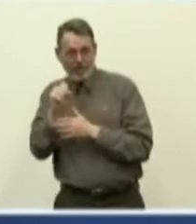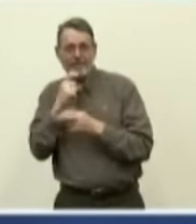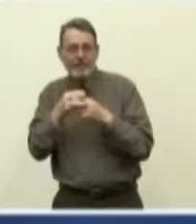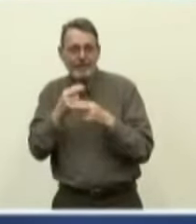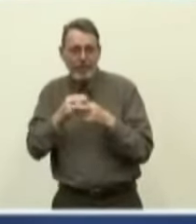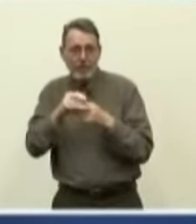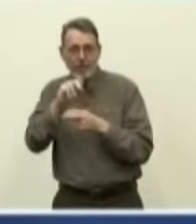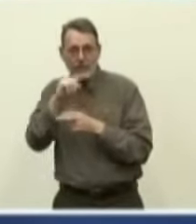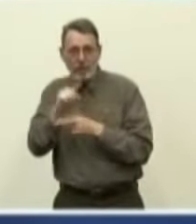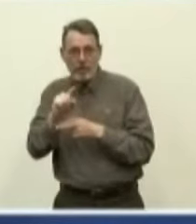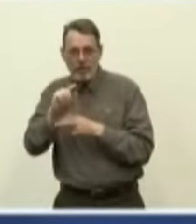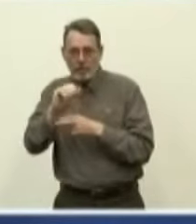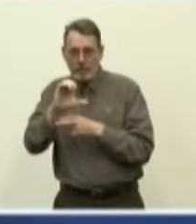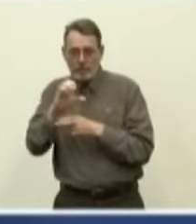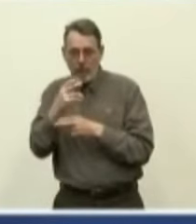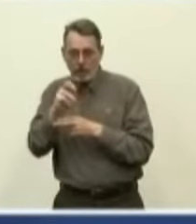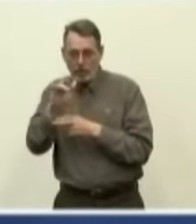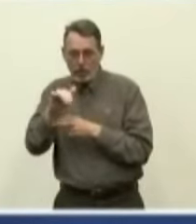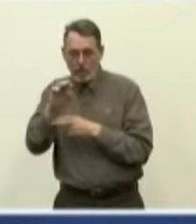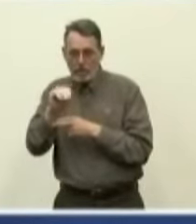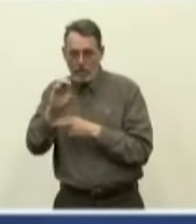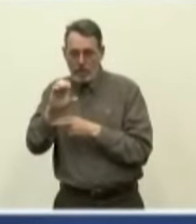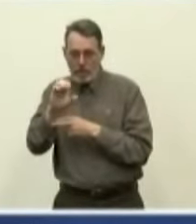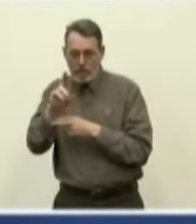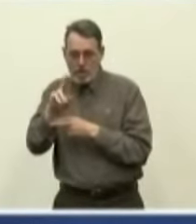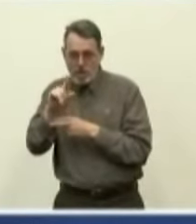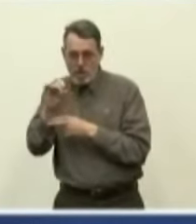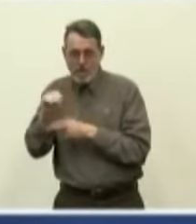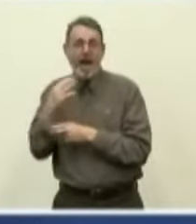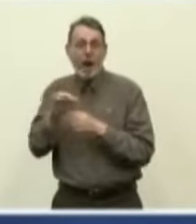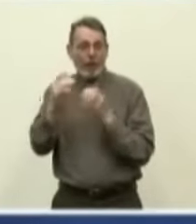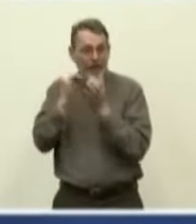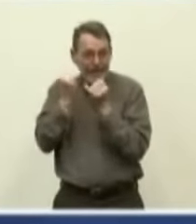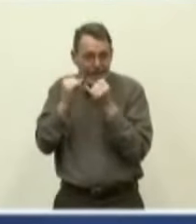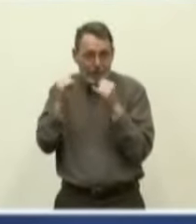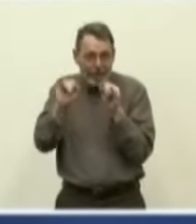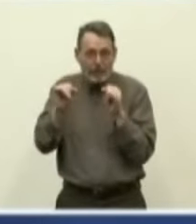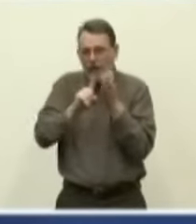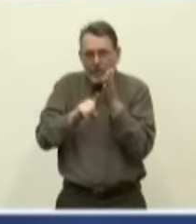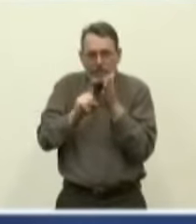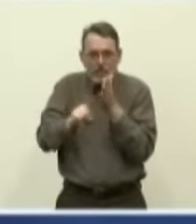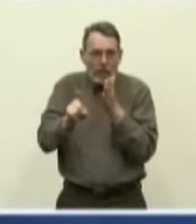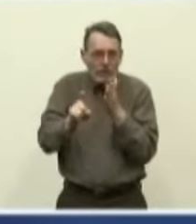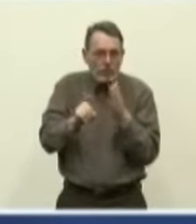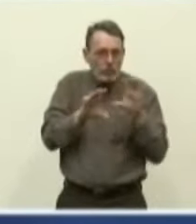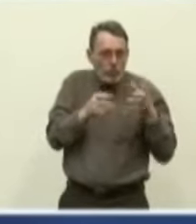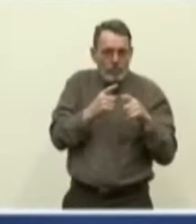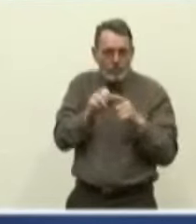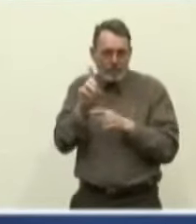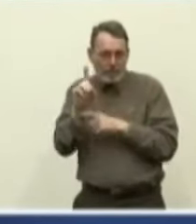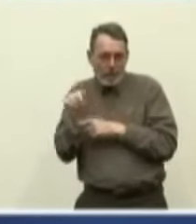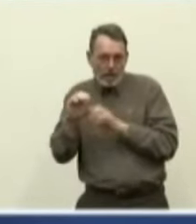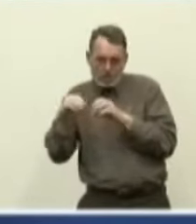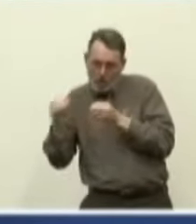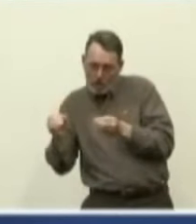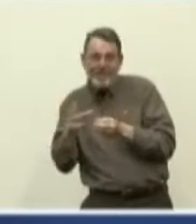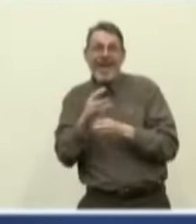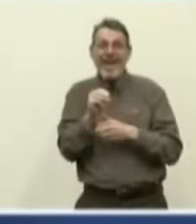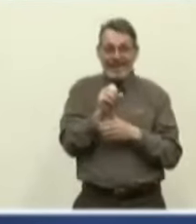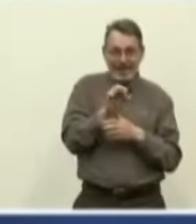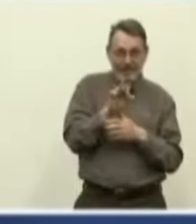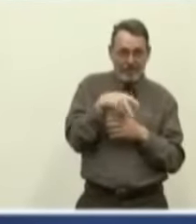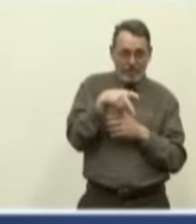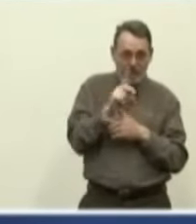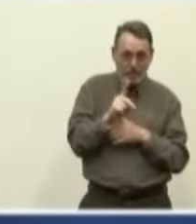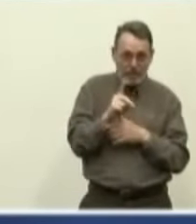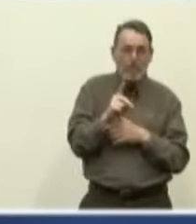Zachary McAuliffe. The Independent Investigations Bureau of the San Francisco District Attorney's Office and the SFPD